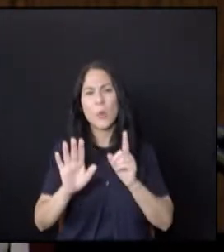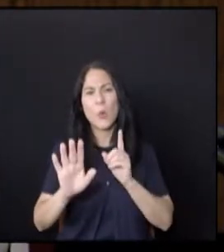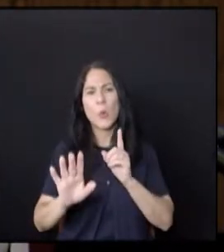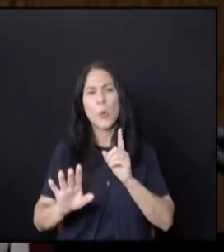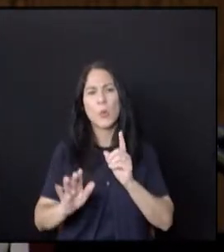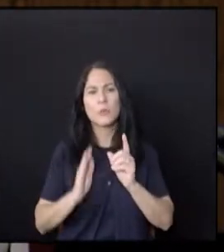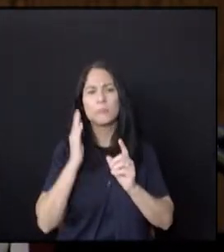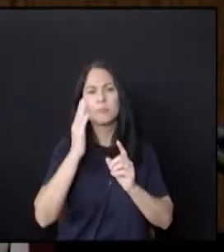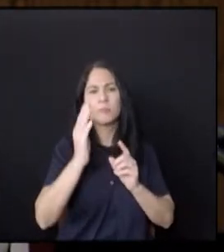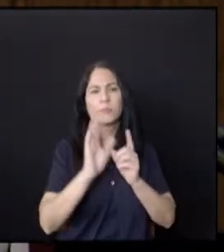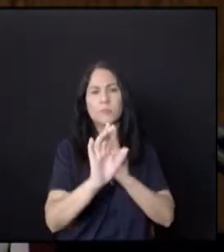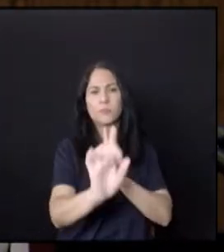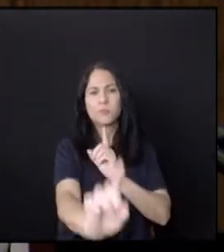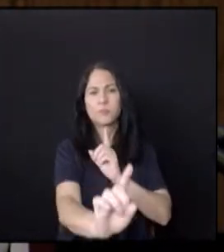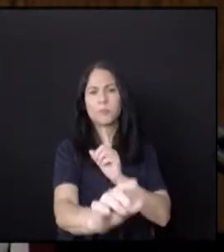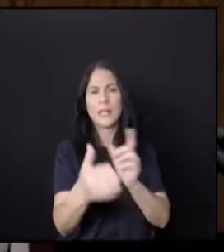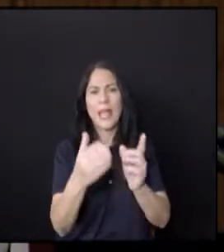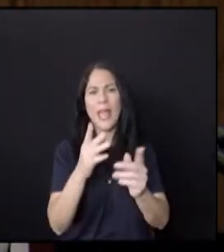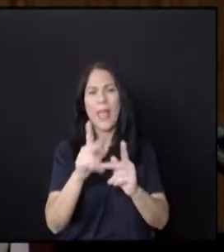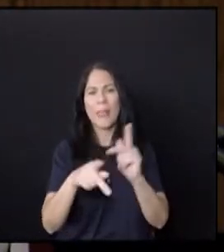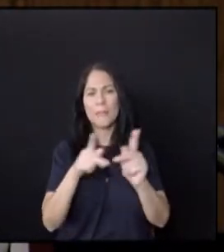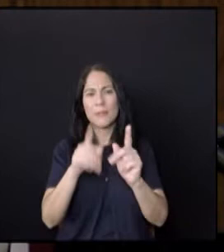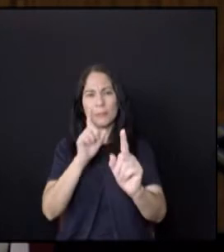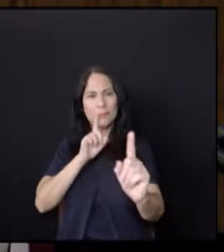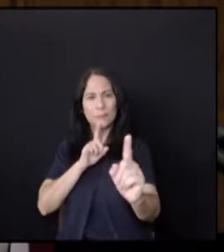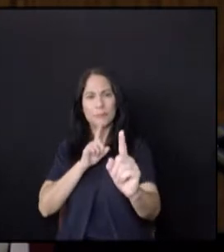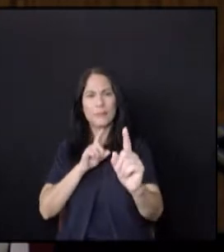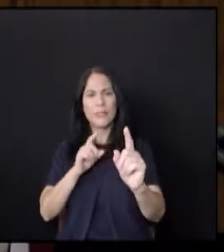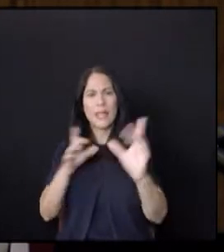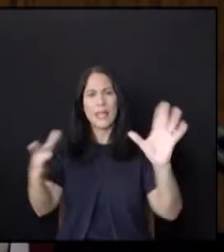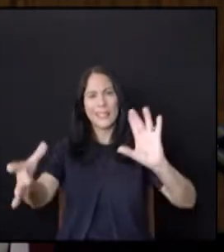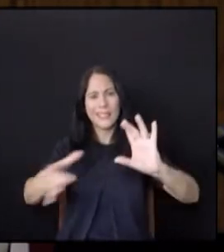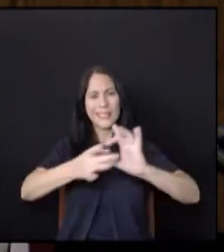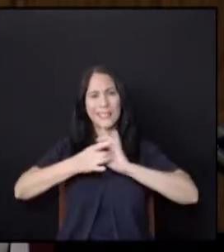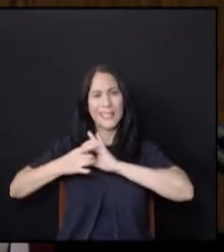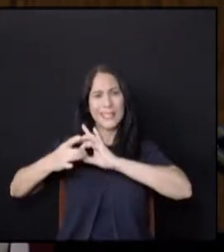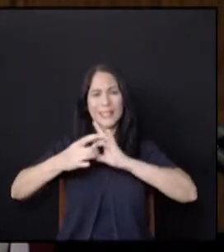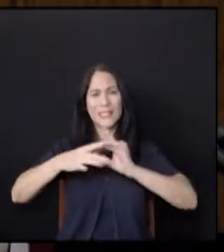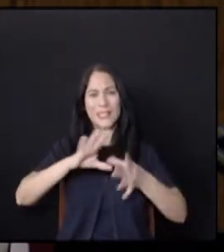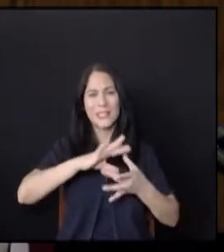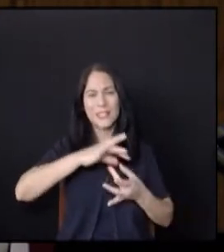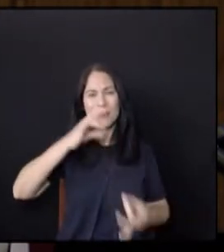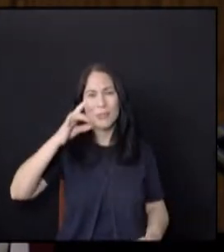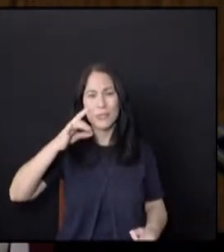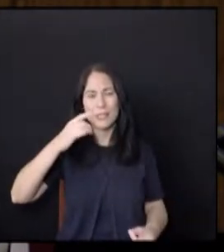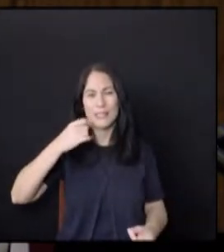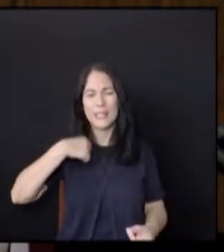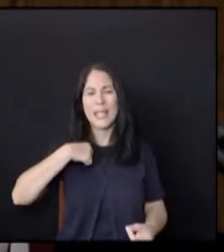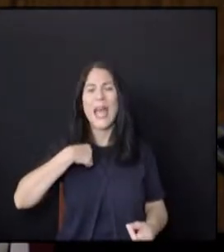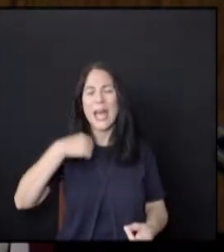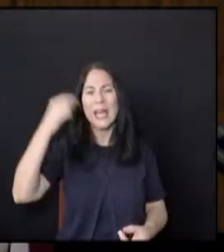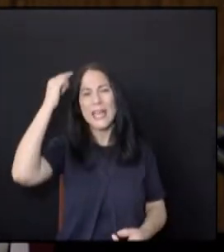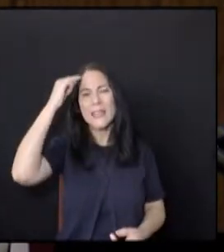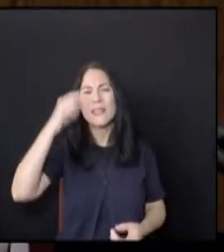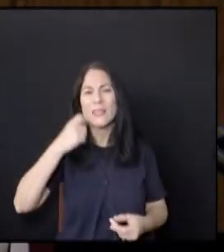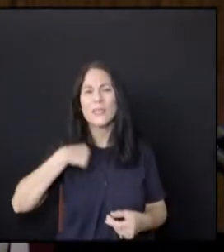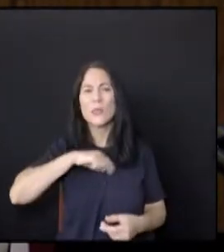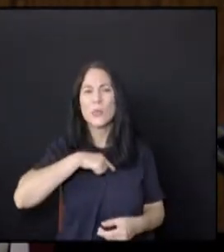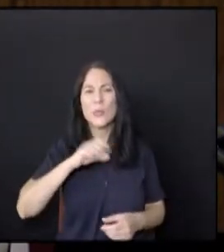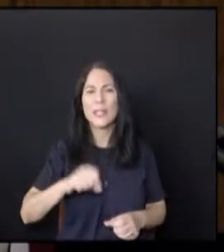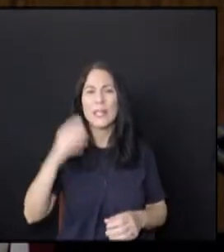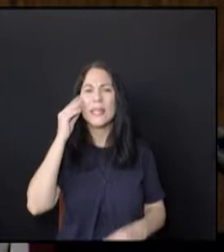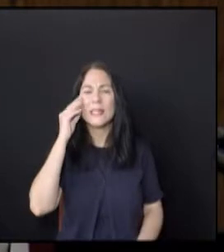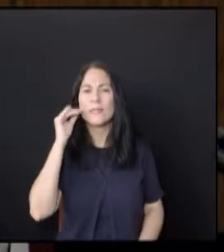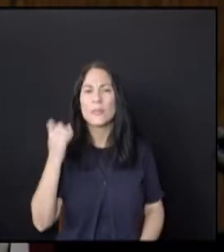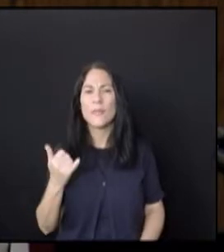highest, this connection that he has for us spiritually. And I think we can experience that as a church, even this morning. And